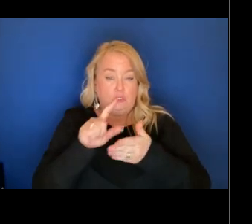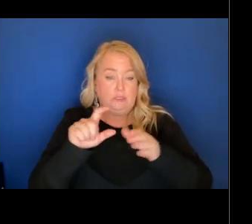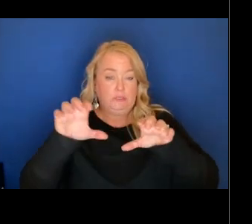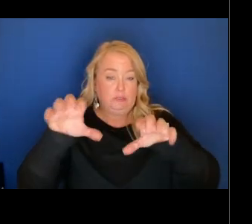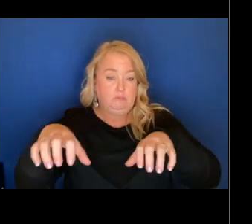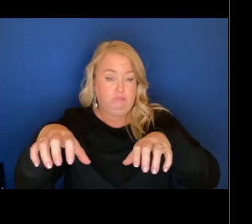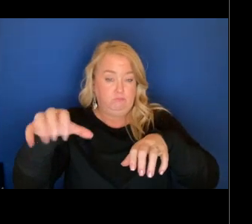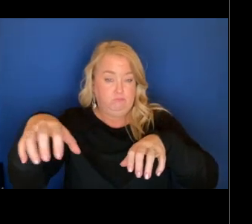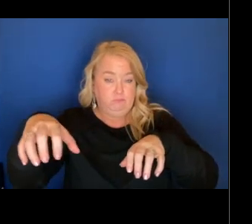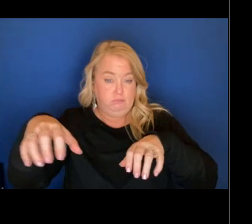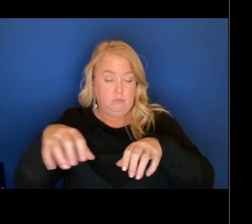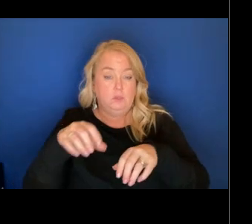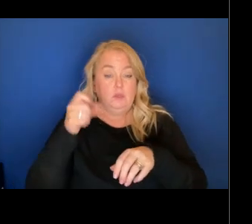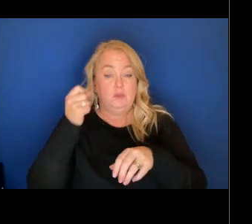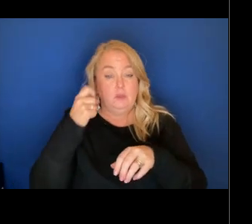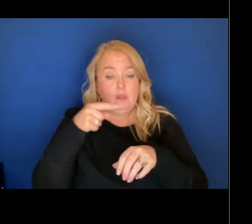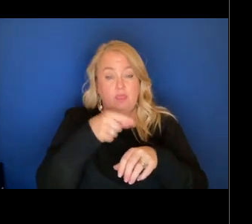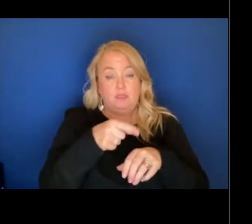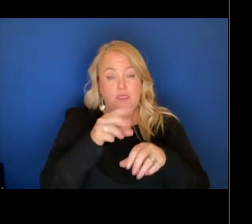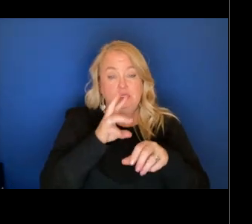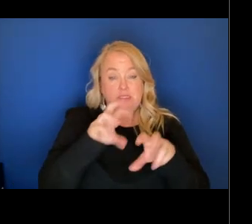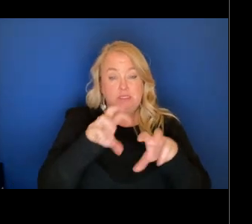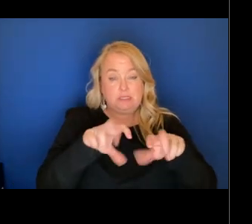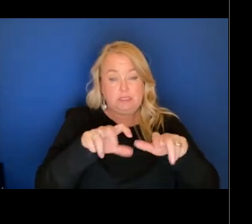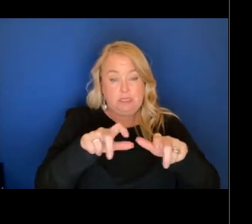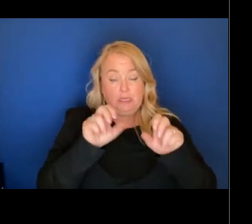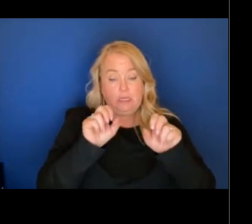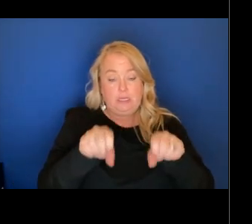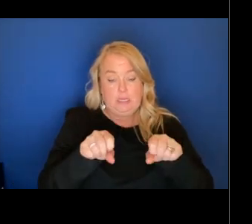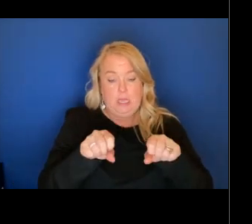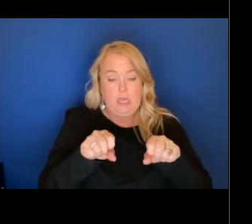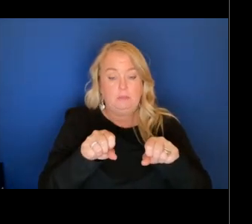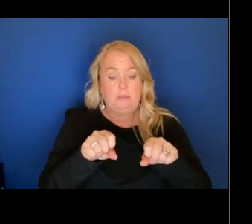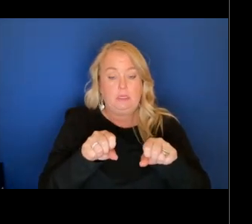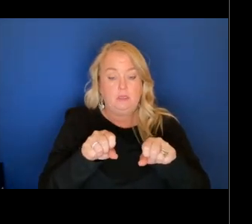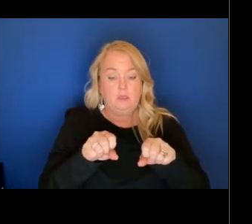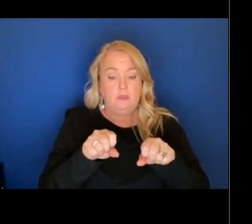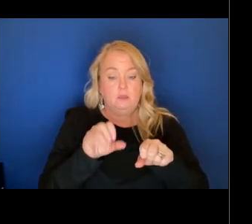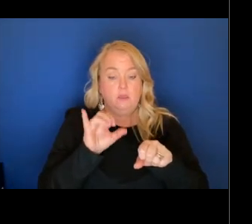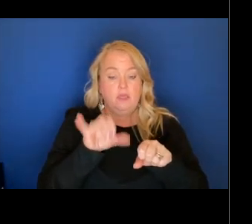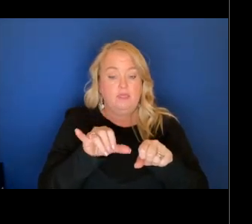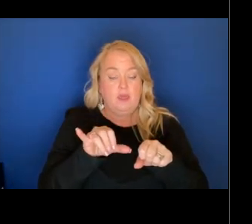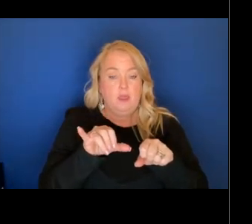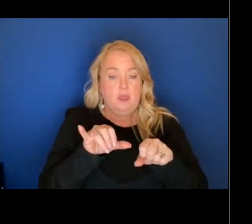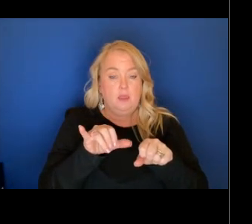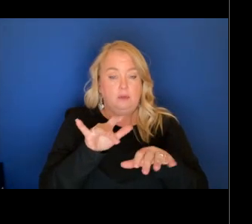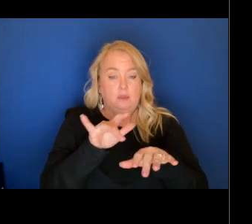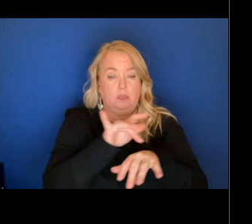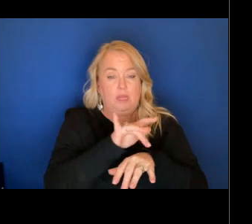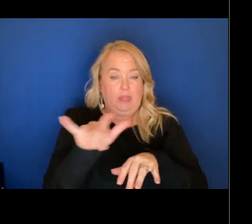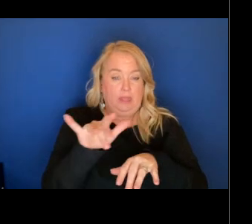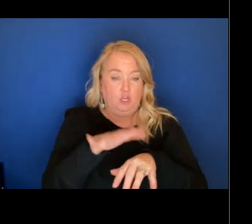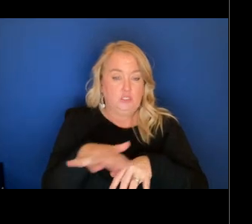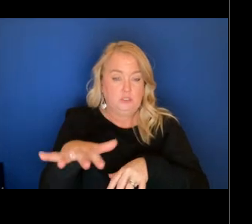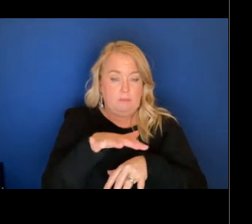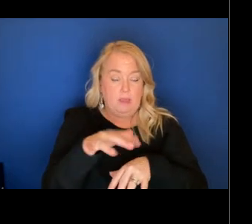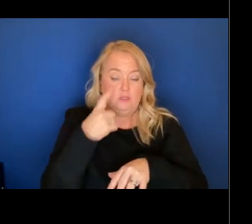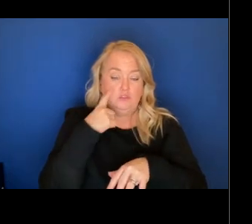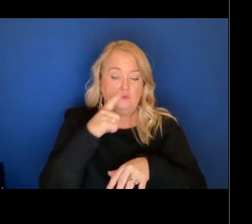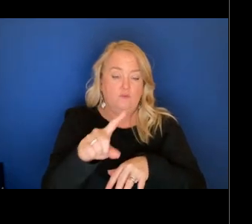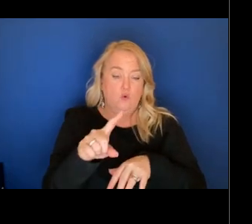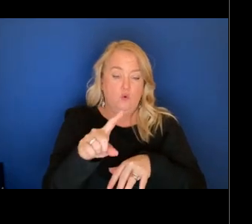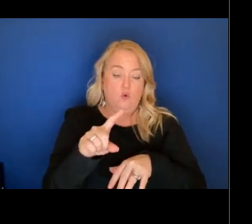space of the sink can also serve as the clear floor space for the dishwasher, with the dishwasher door resting on